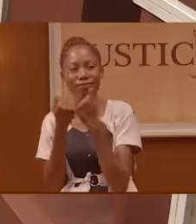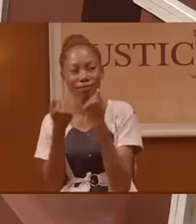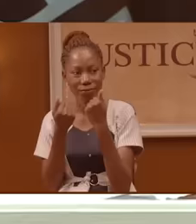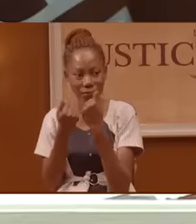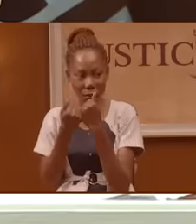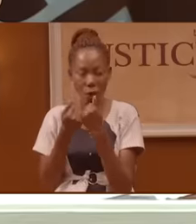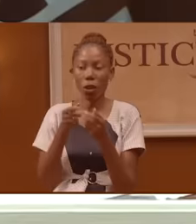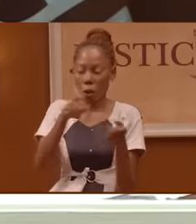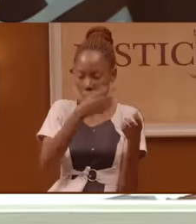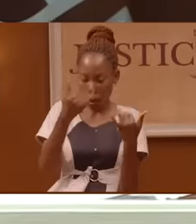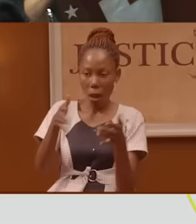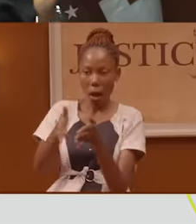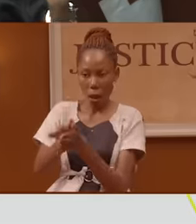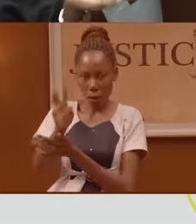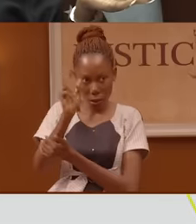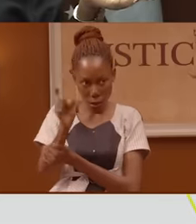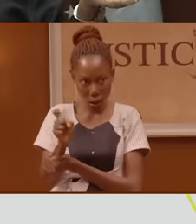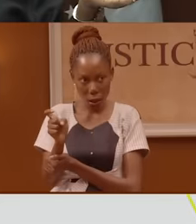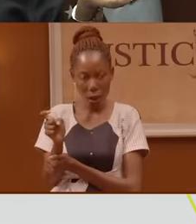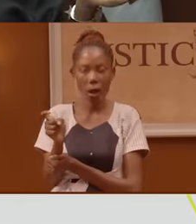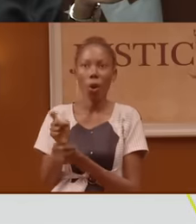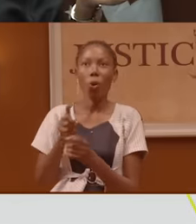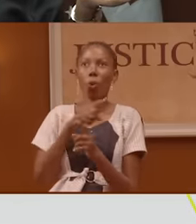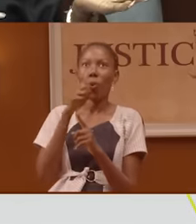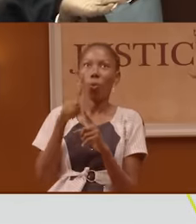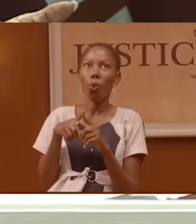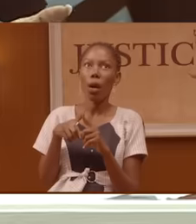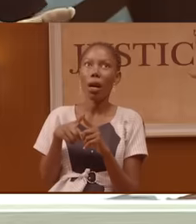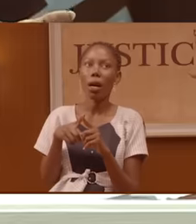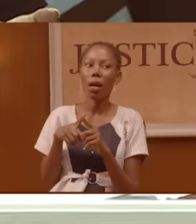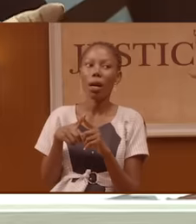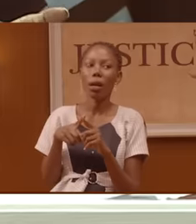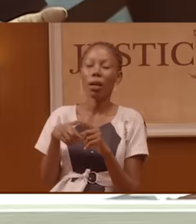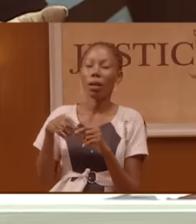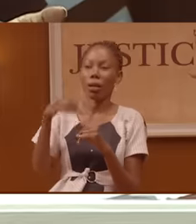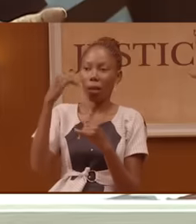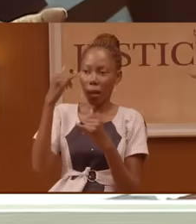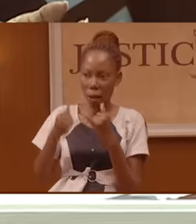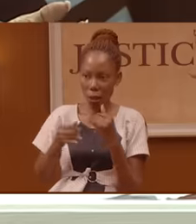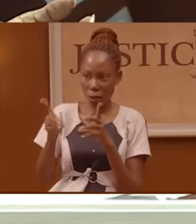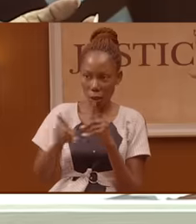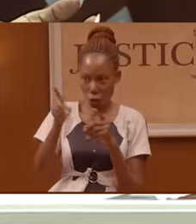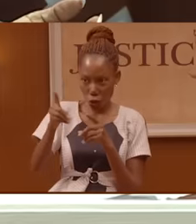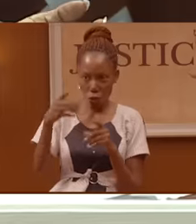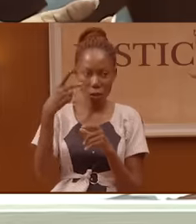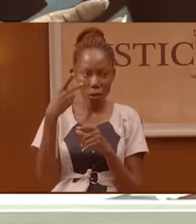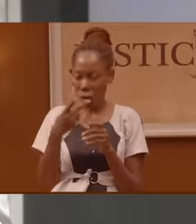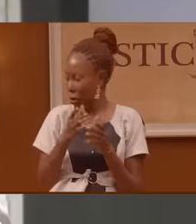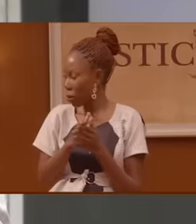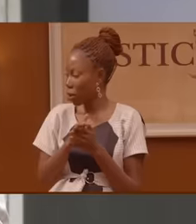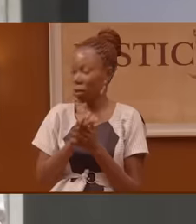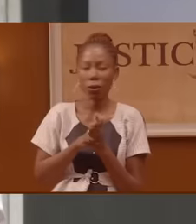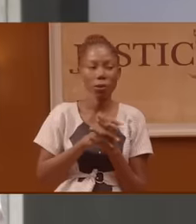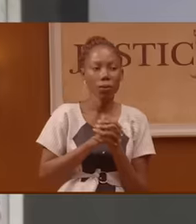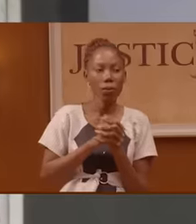When was the last time? If he's threatening you, that means you're under the fear of giving him access to the children. No, I